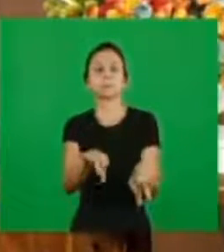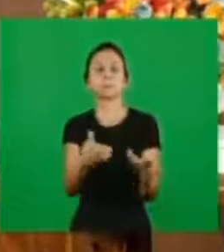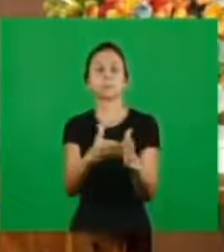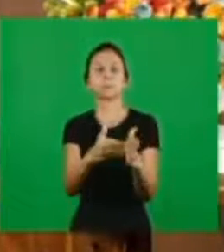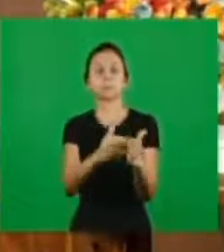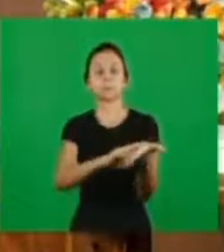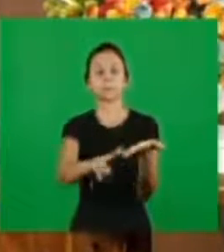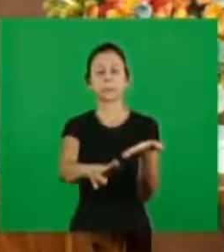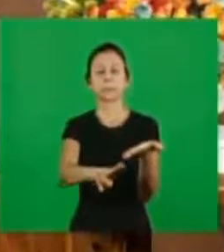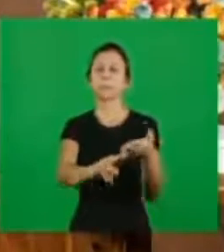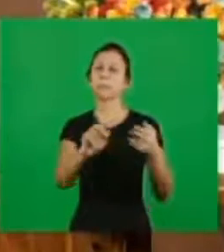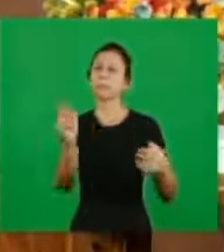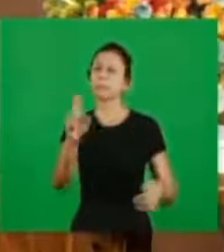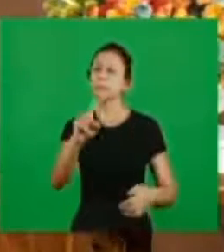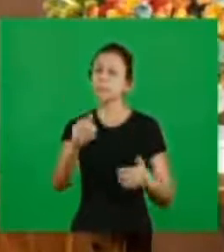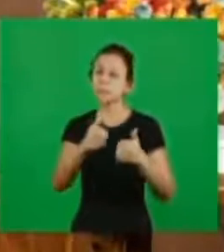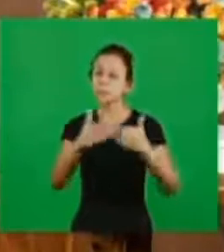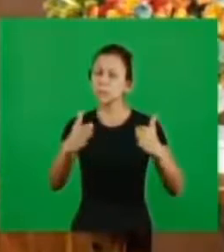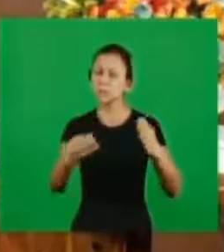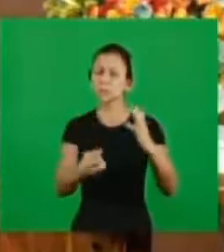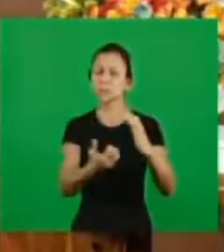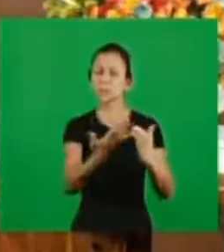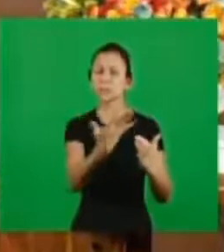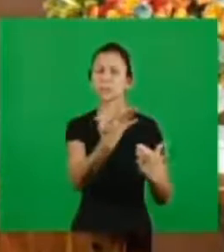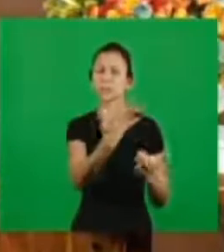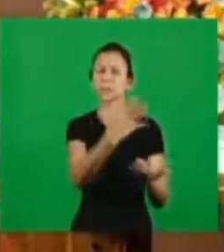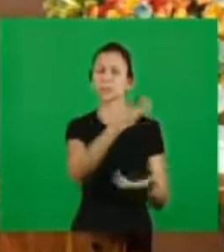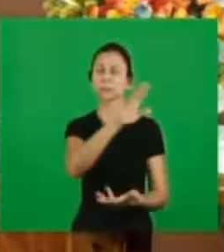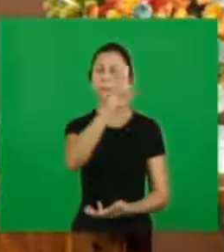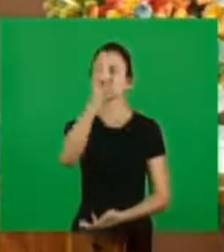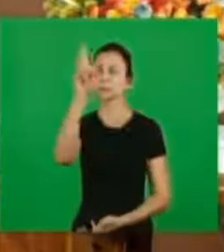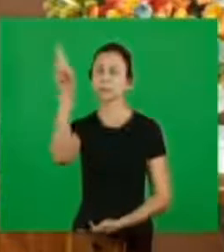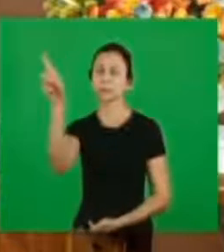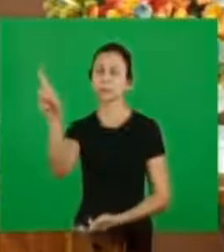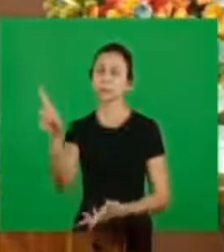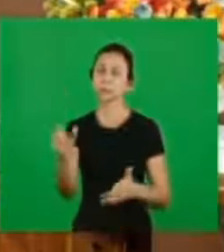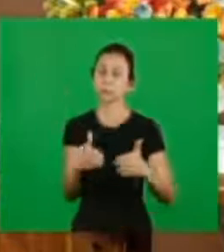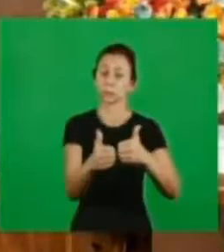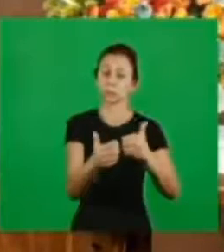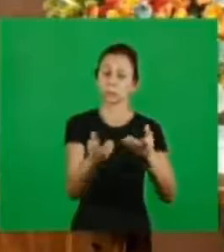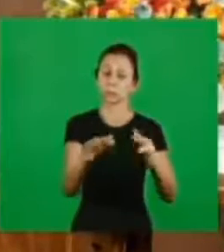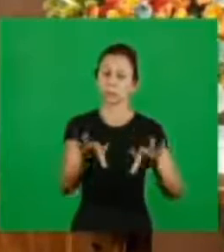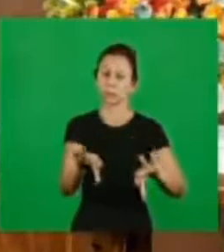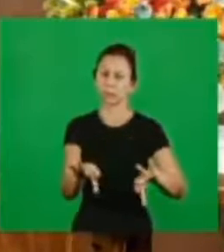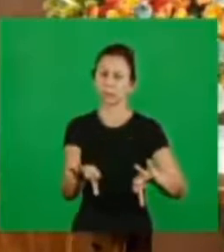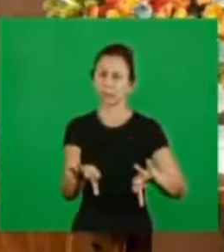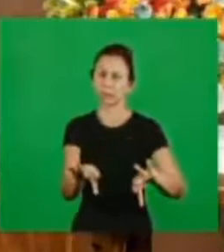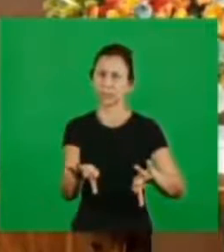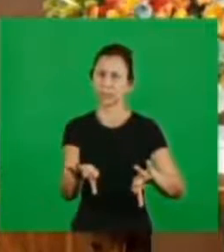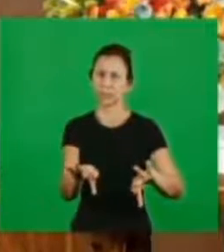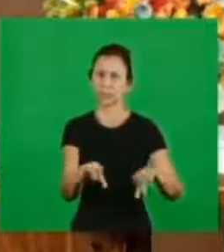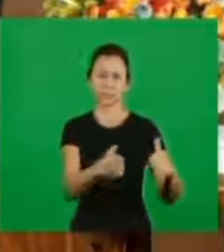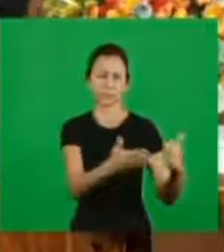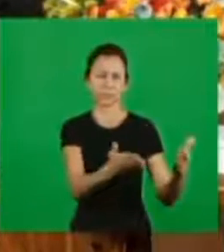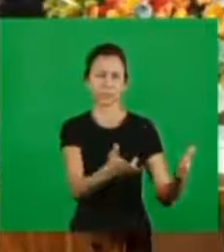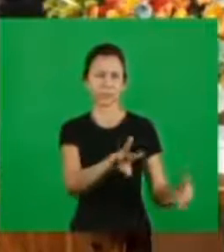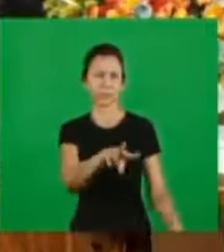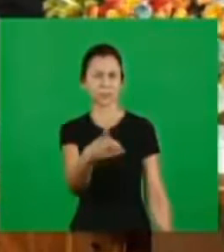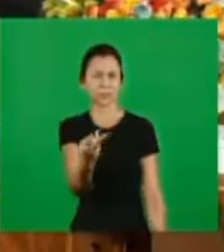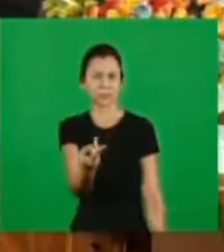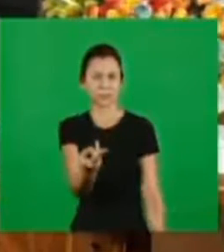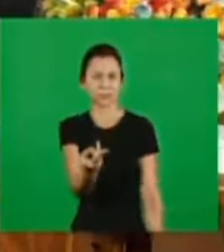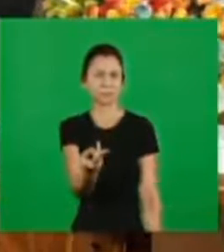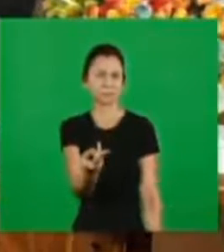The text says to Amen, because it's the end, it's the beginning of a creation God, from the end to the beginning. It's an